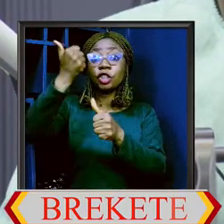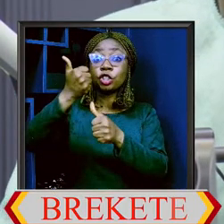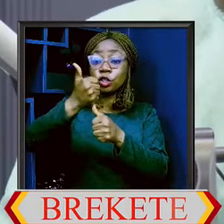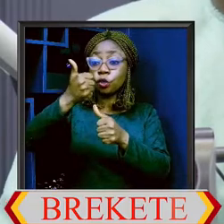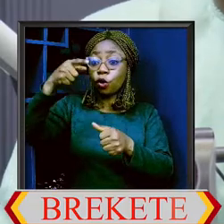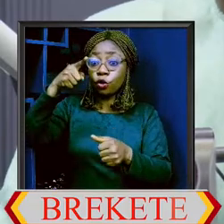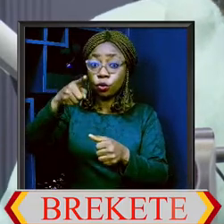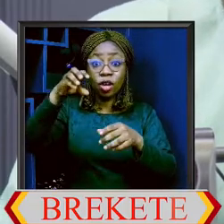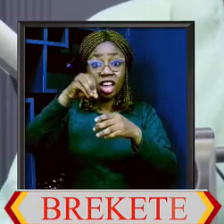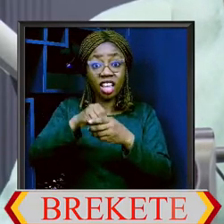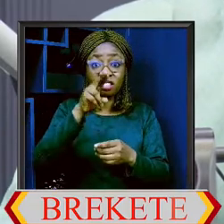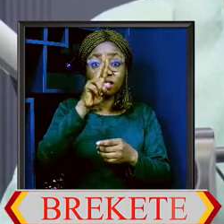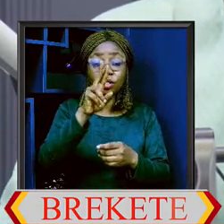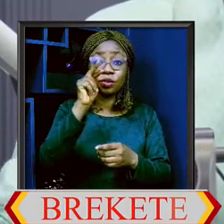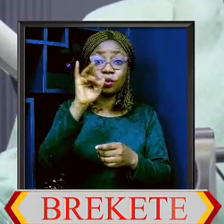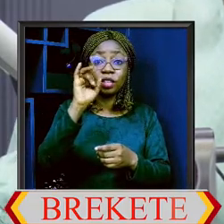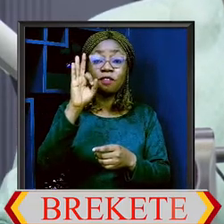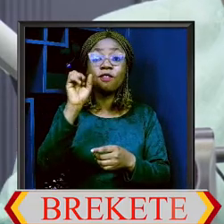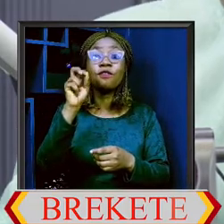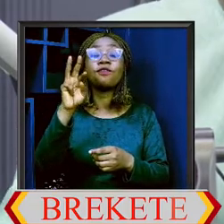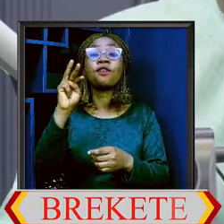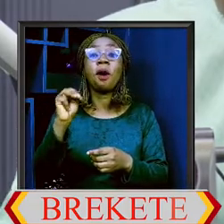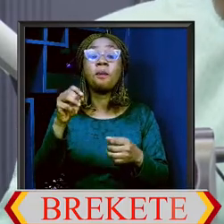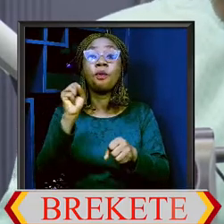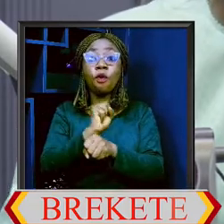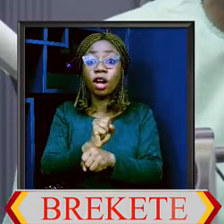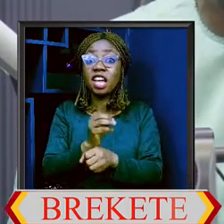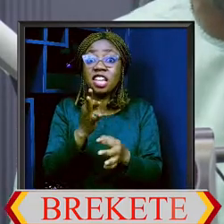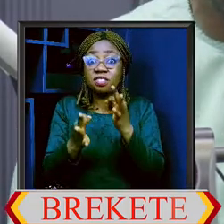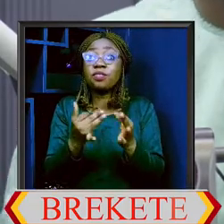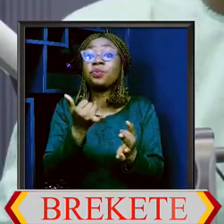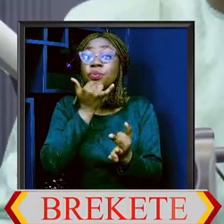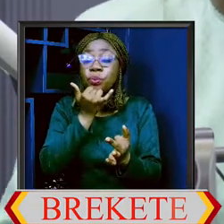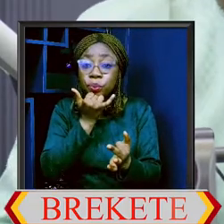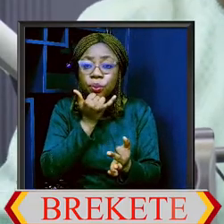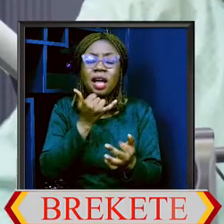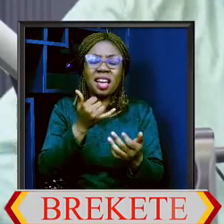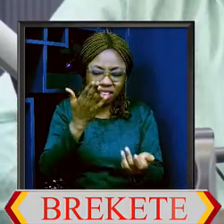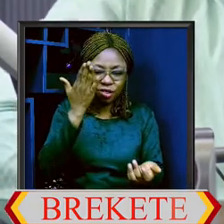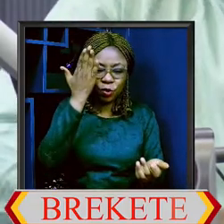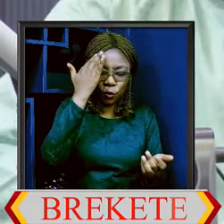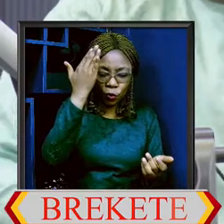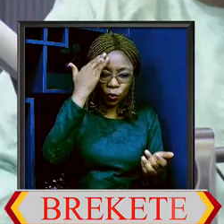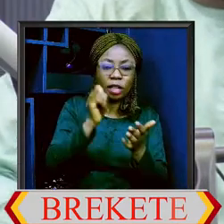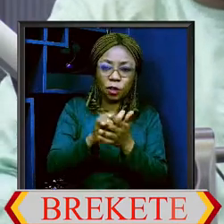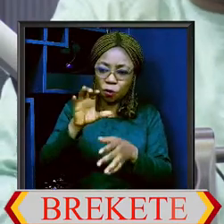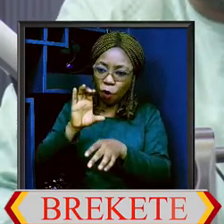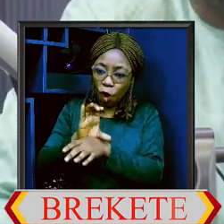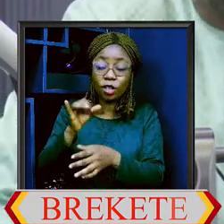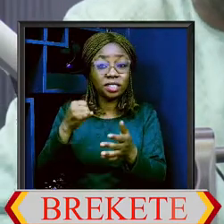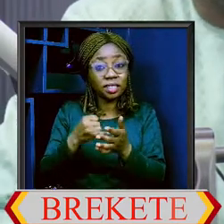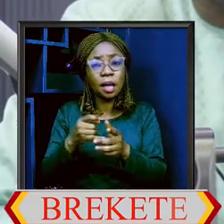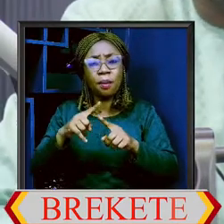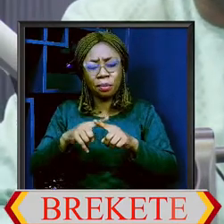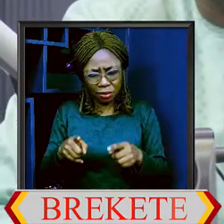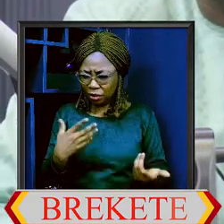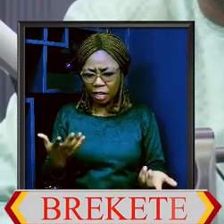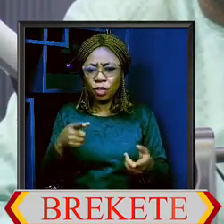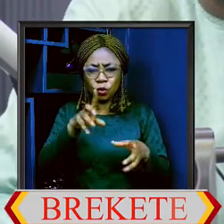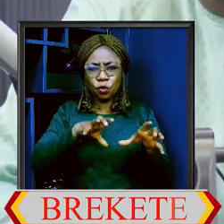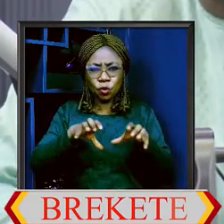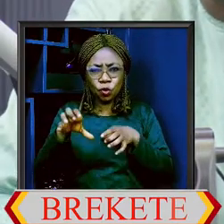work if now offense you commit where then the rank you aead no say now you C no this one you do your work